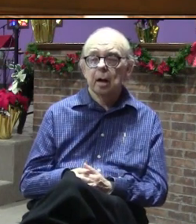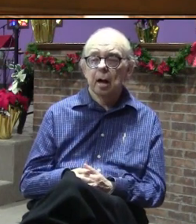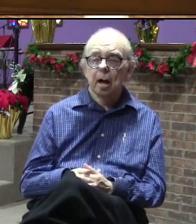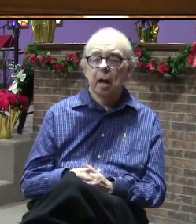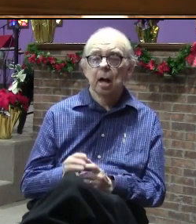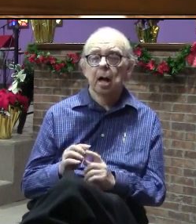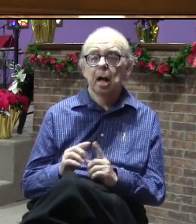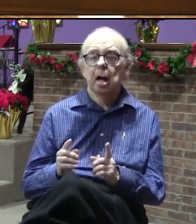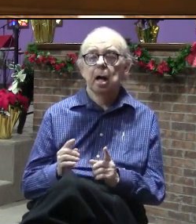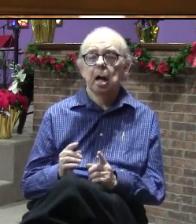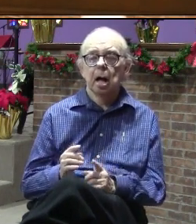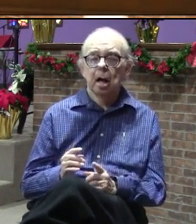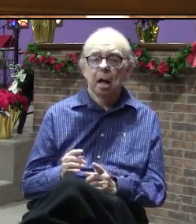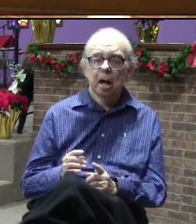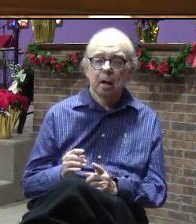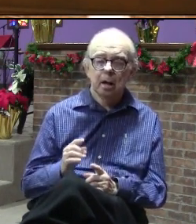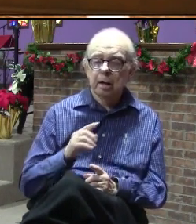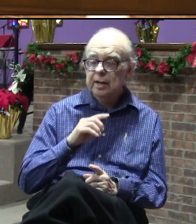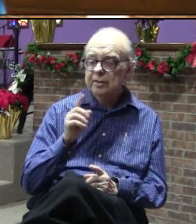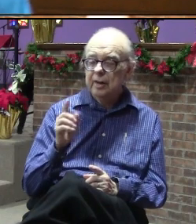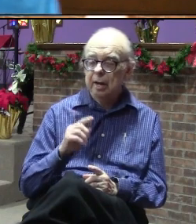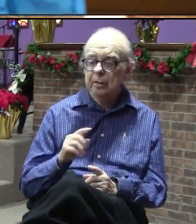But